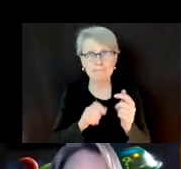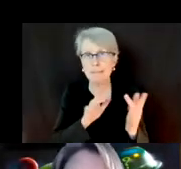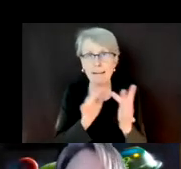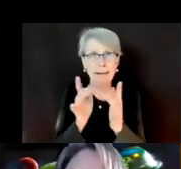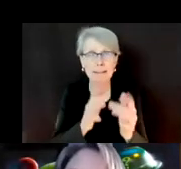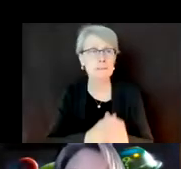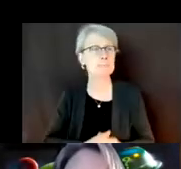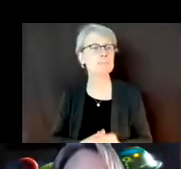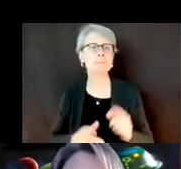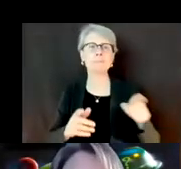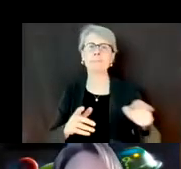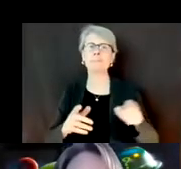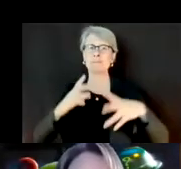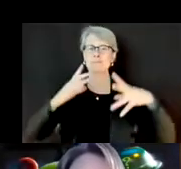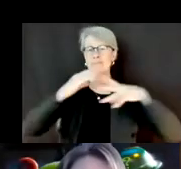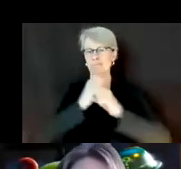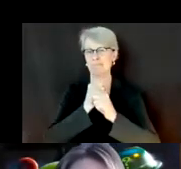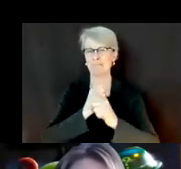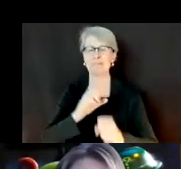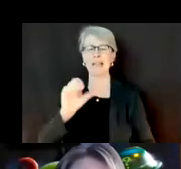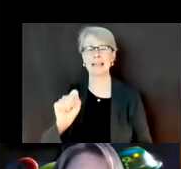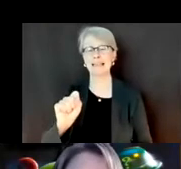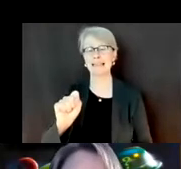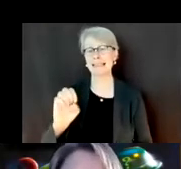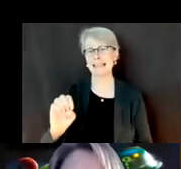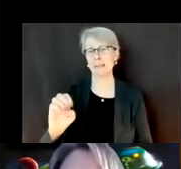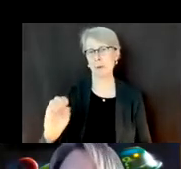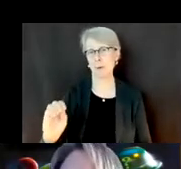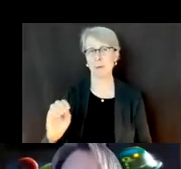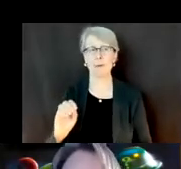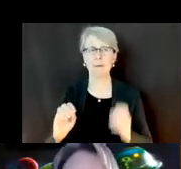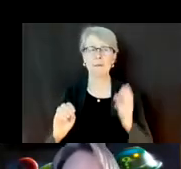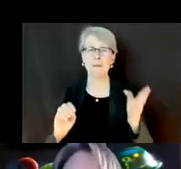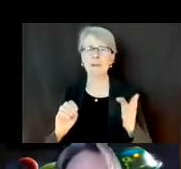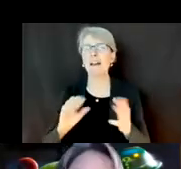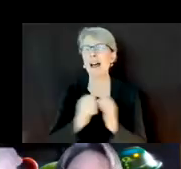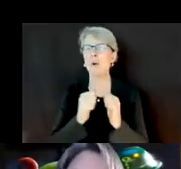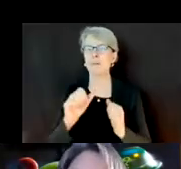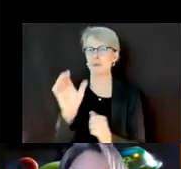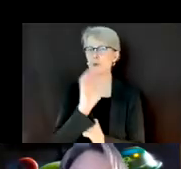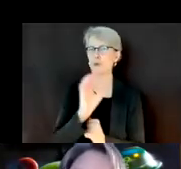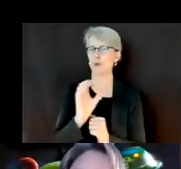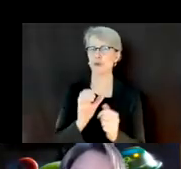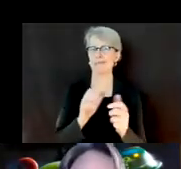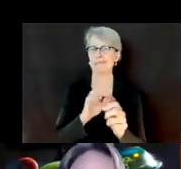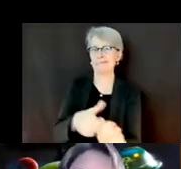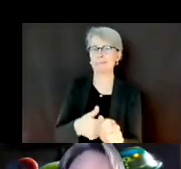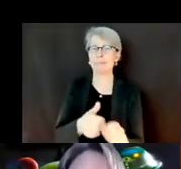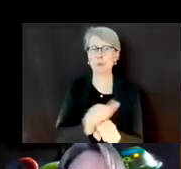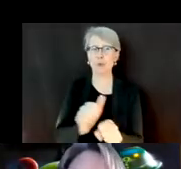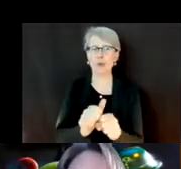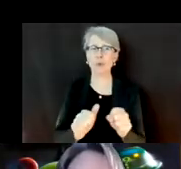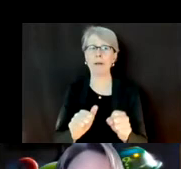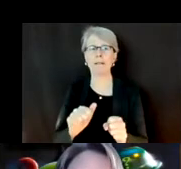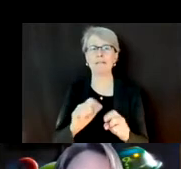Really brief overview of how search engines work in a general kind of way. Basically, they send out these little programs, they crawl